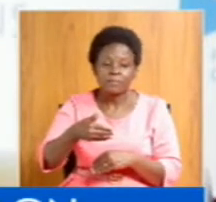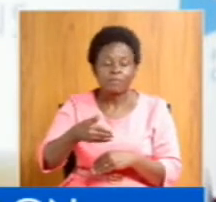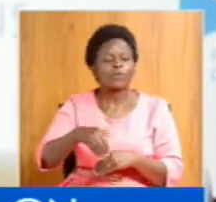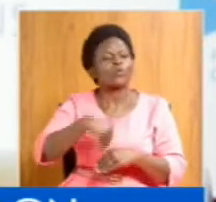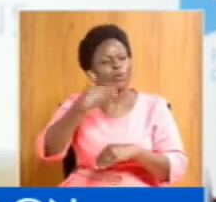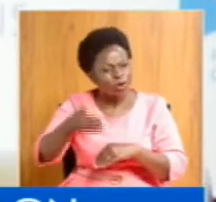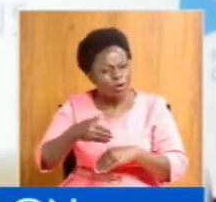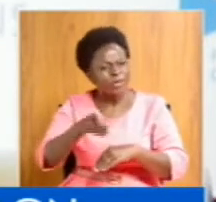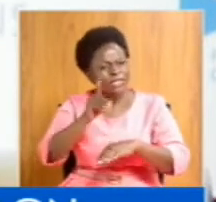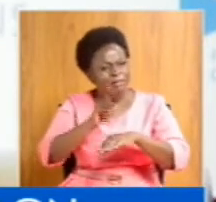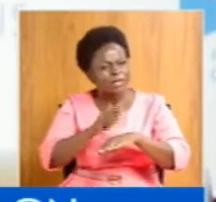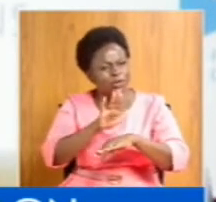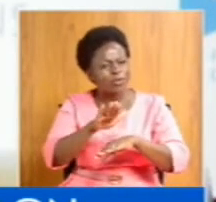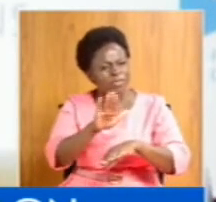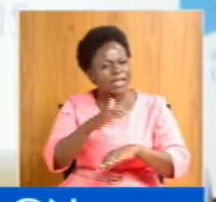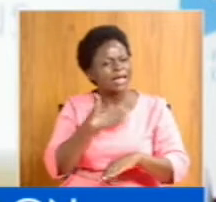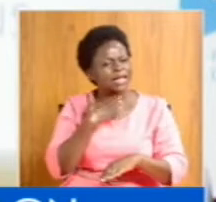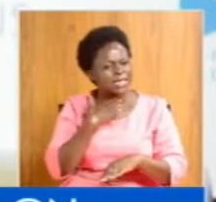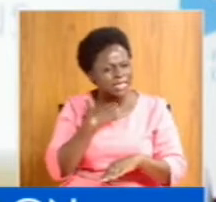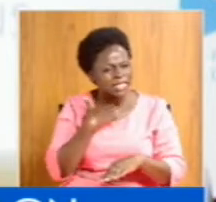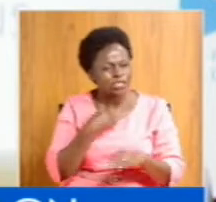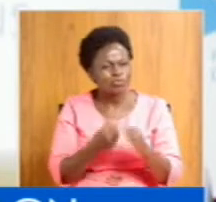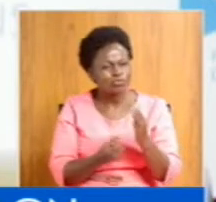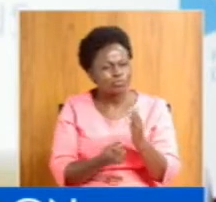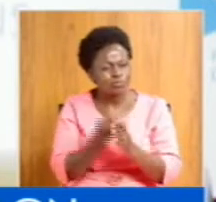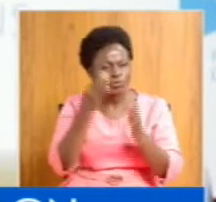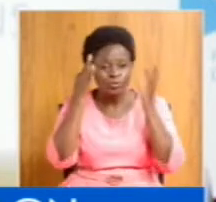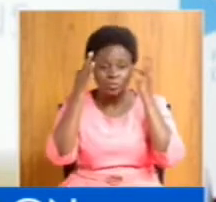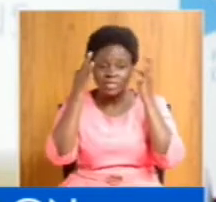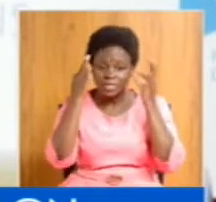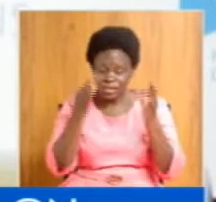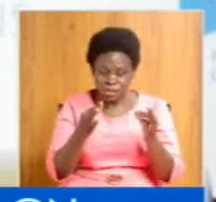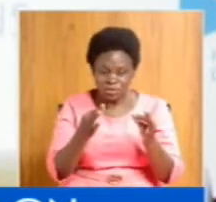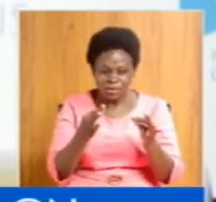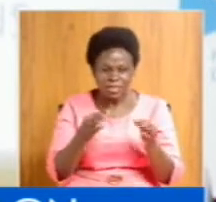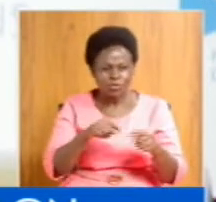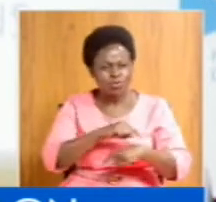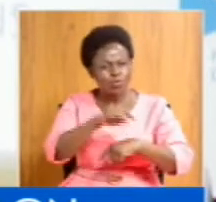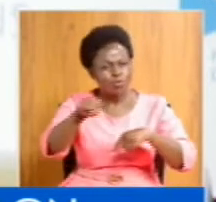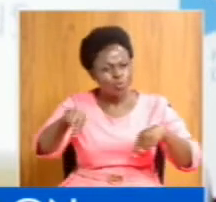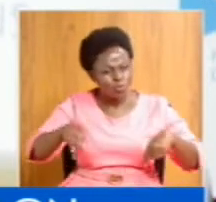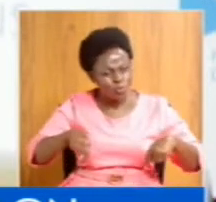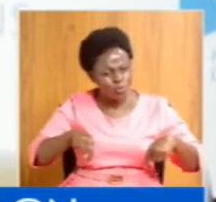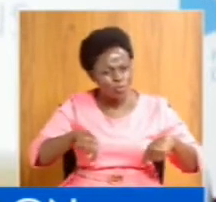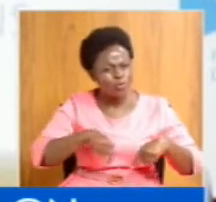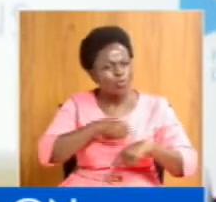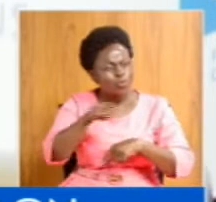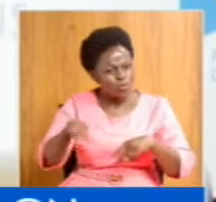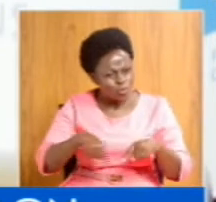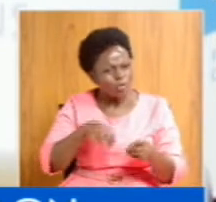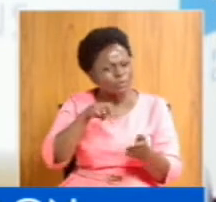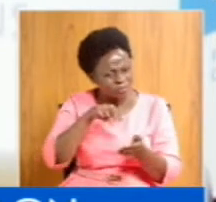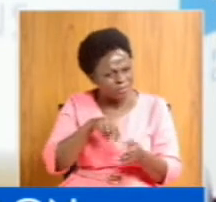needs to come up with the decisions that we always – we stand